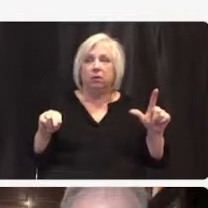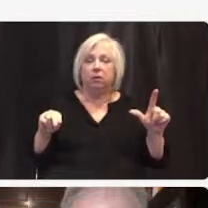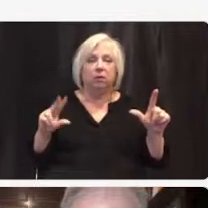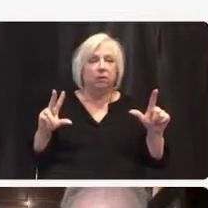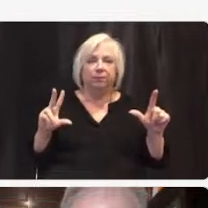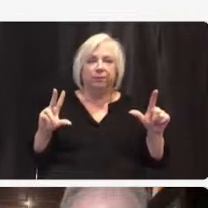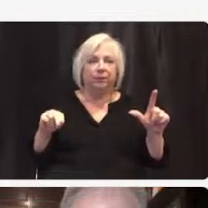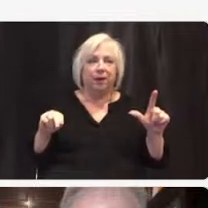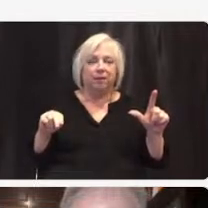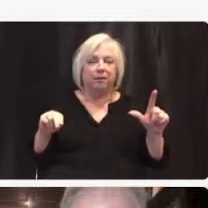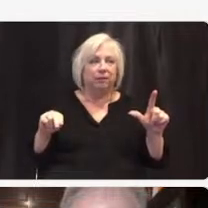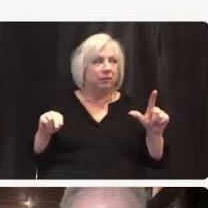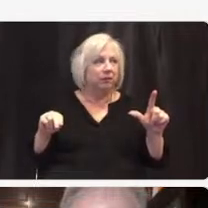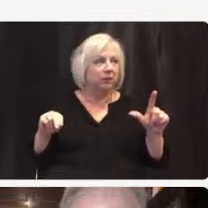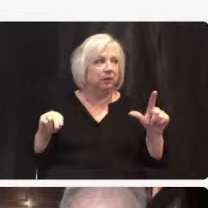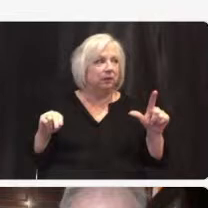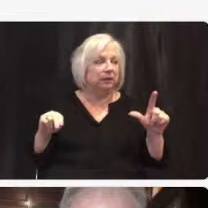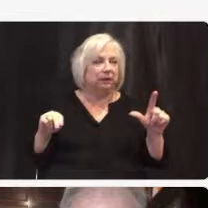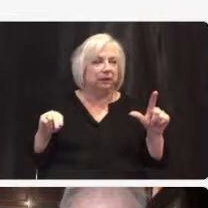No.